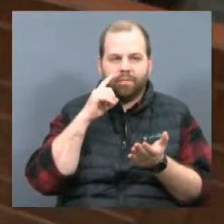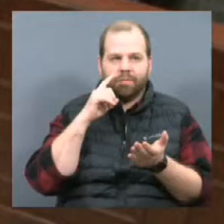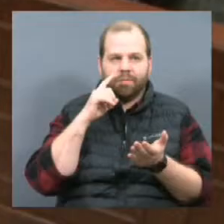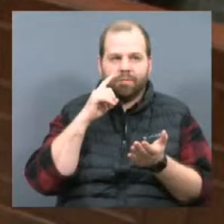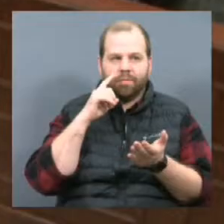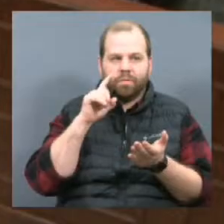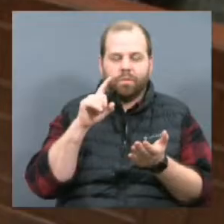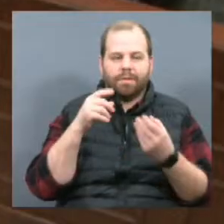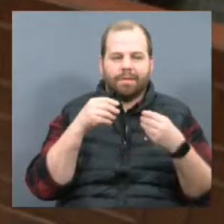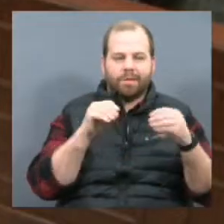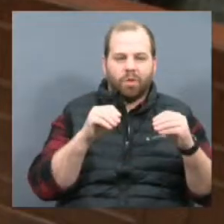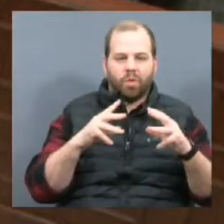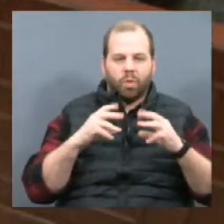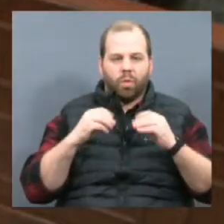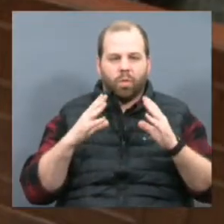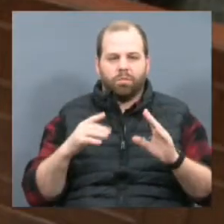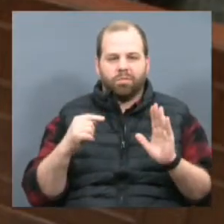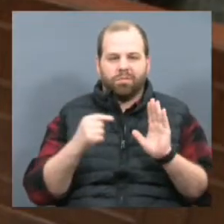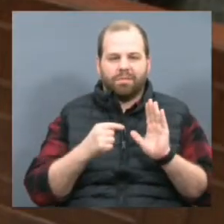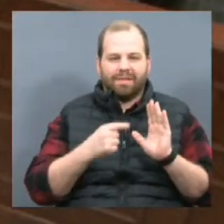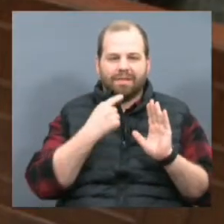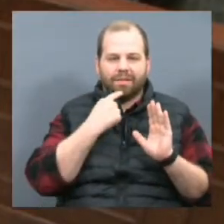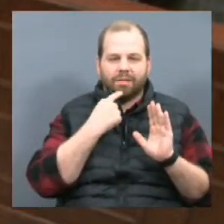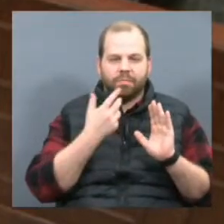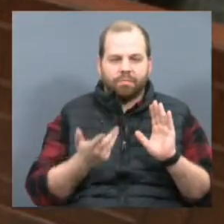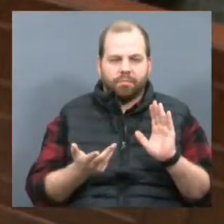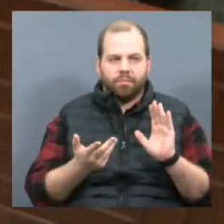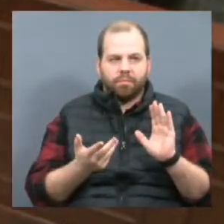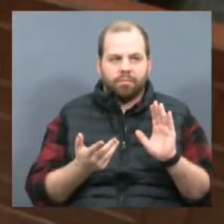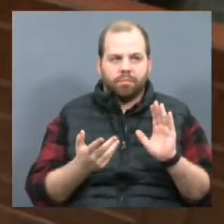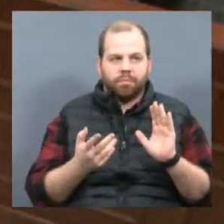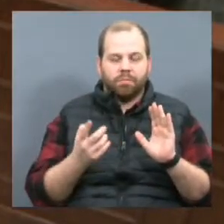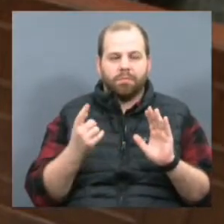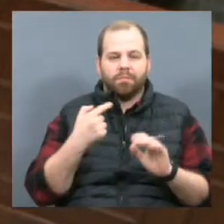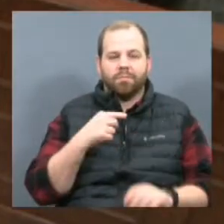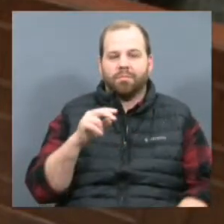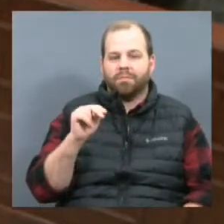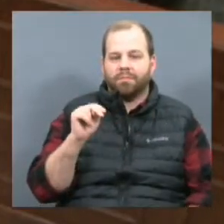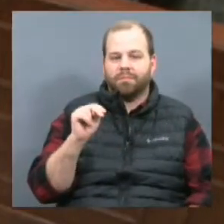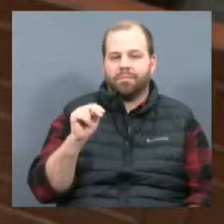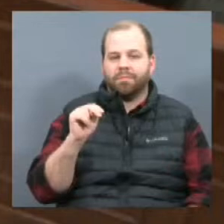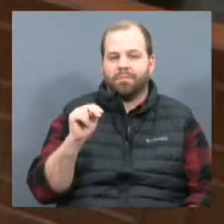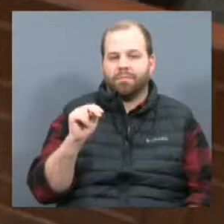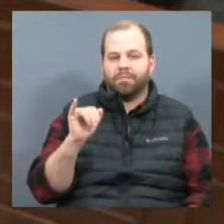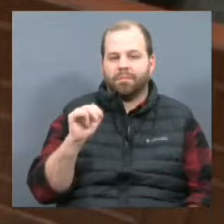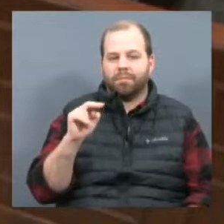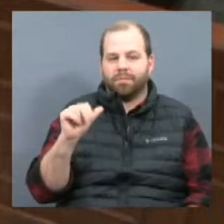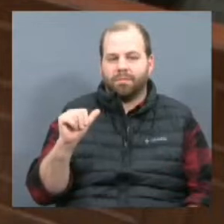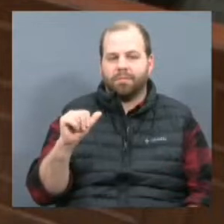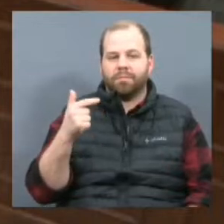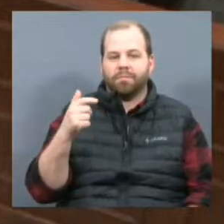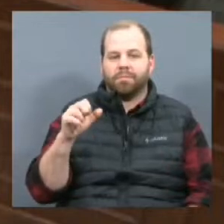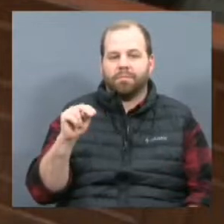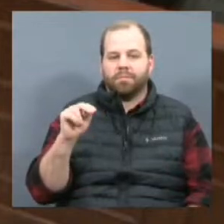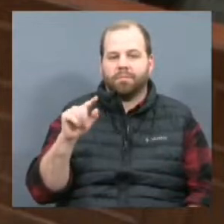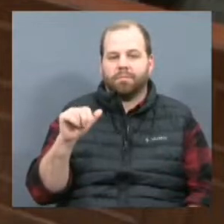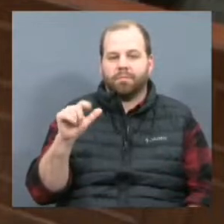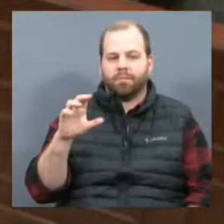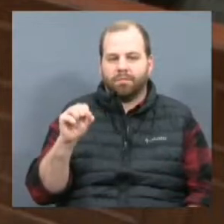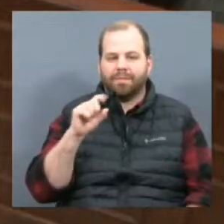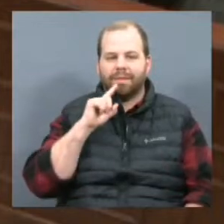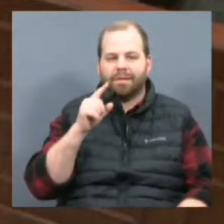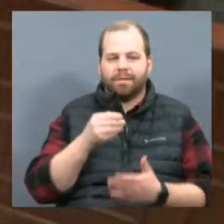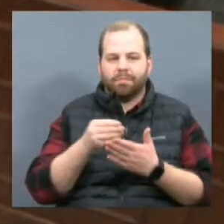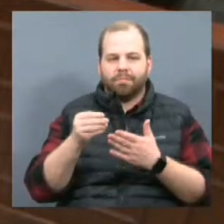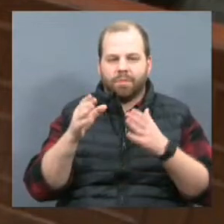seller owner, that Yanni Gonzalez buyer, certified by my signature below that